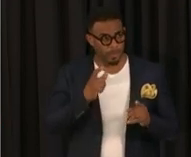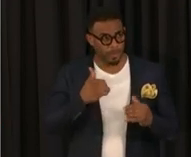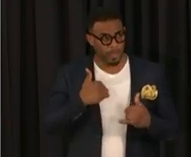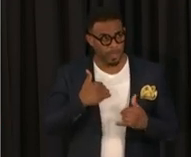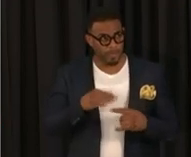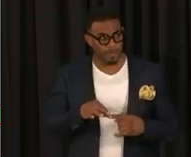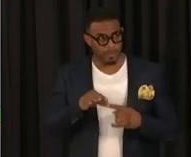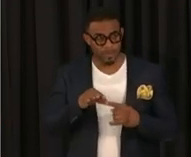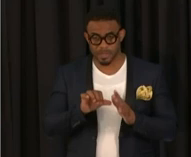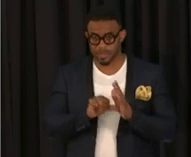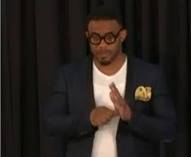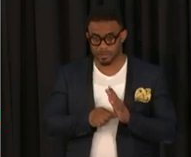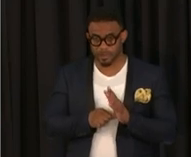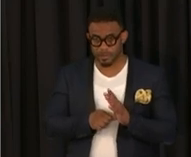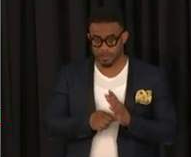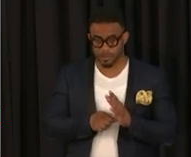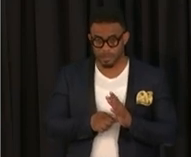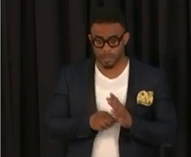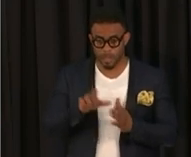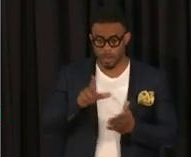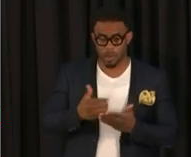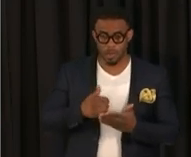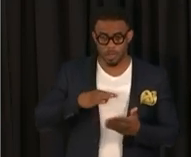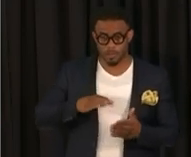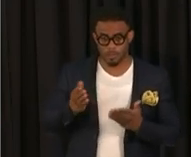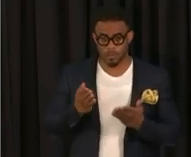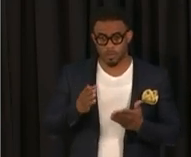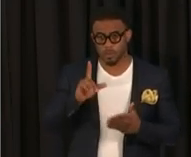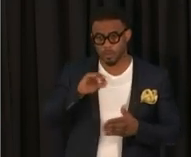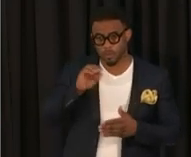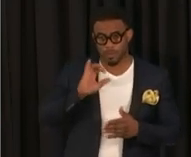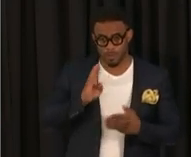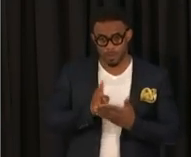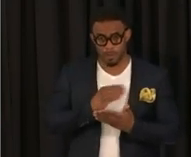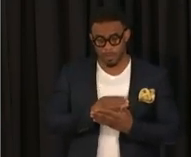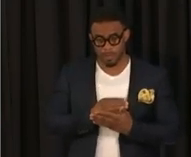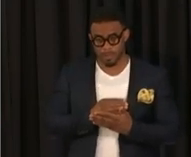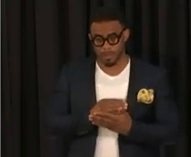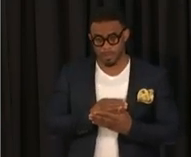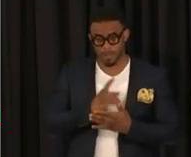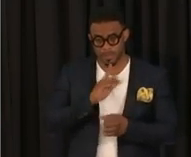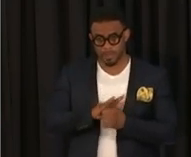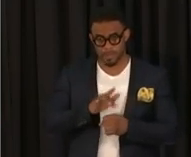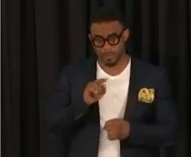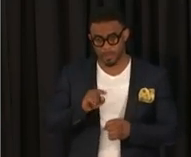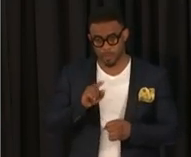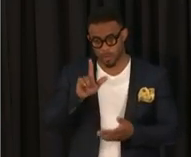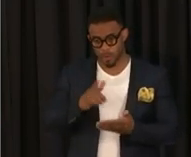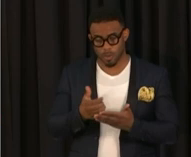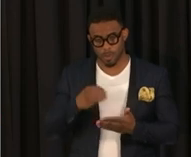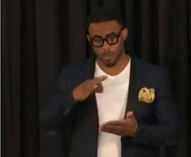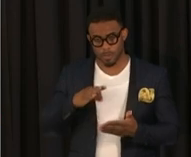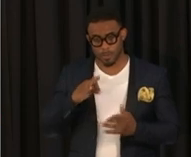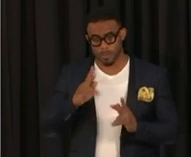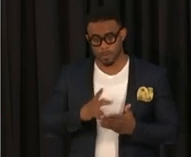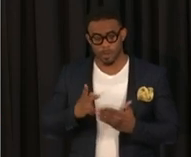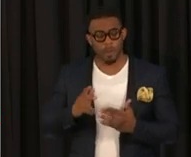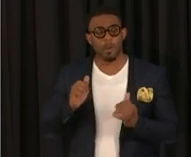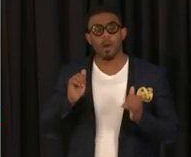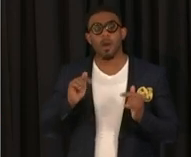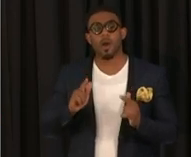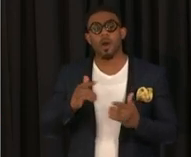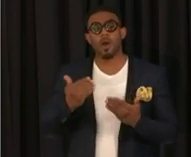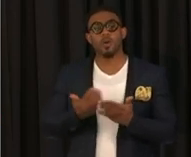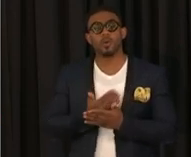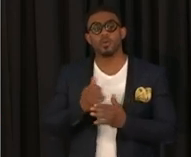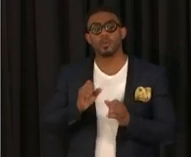can see, we have a special emphasis on low-income services. 20% of our budget is dedicated to low-income programming.